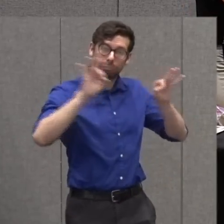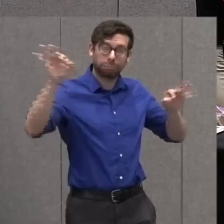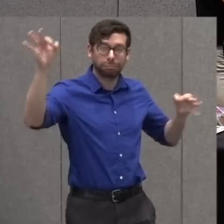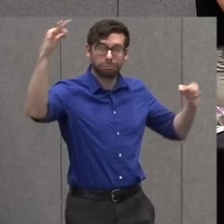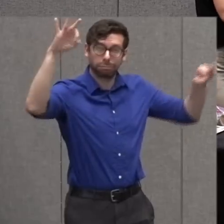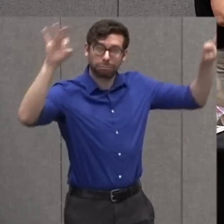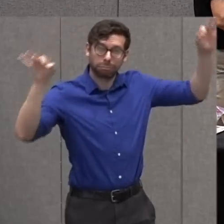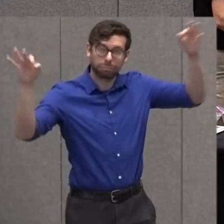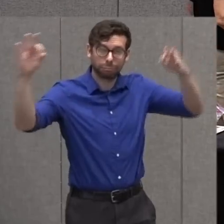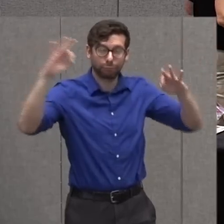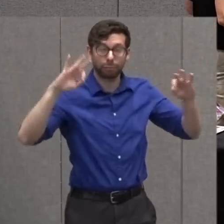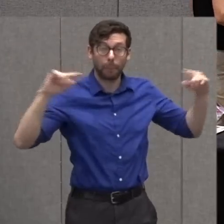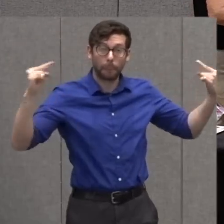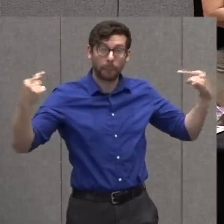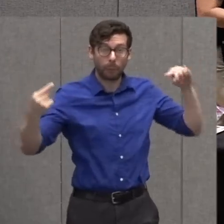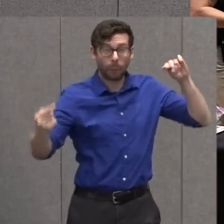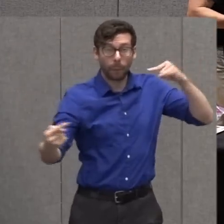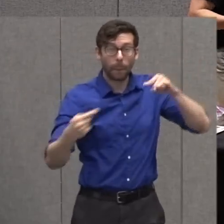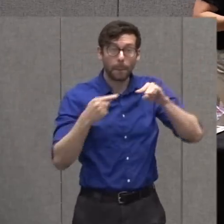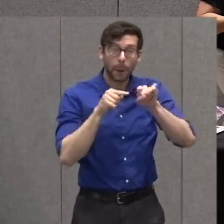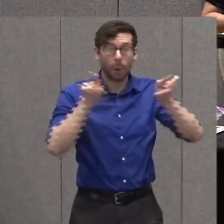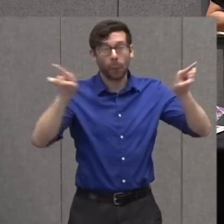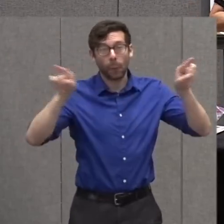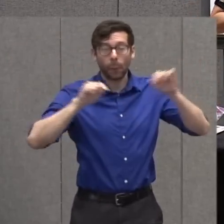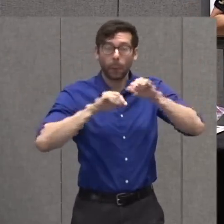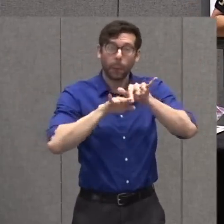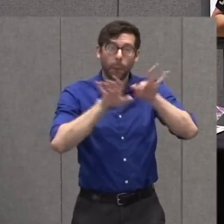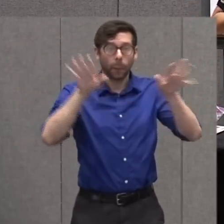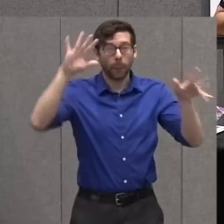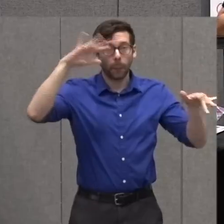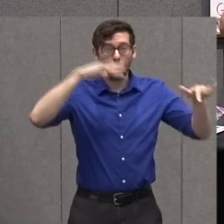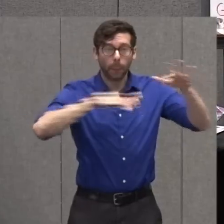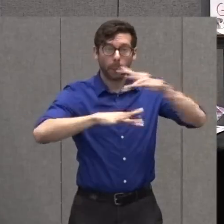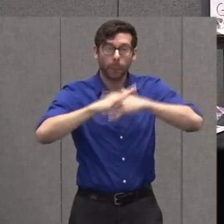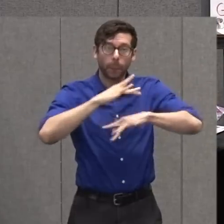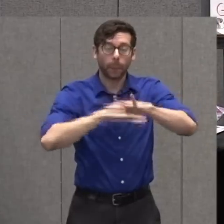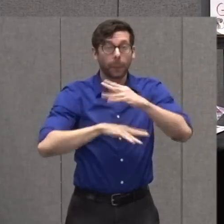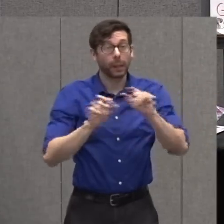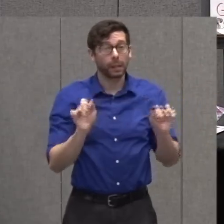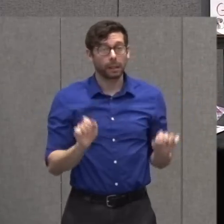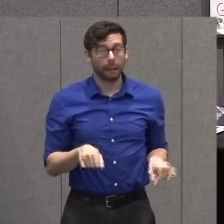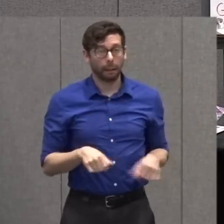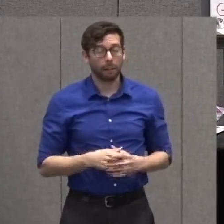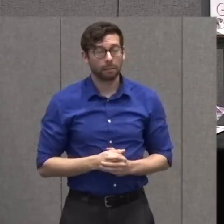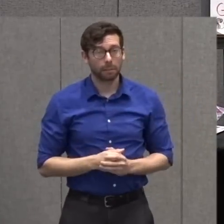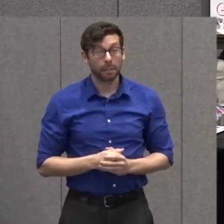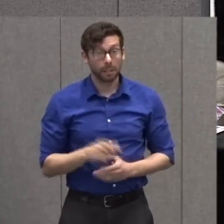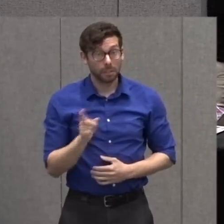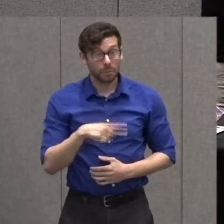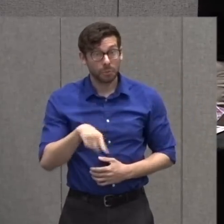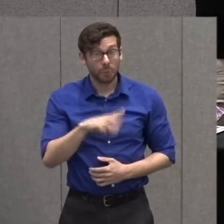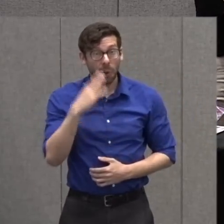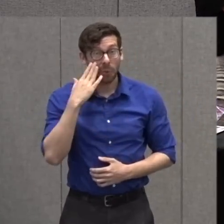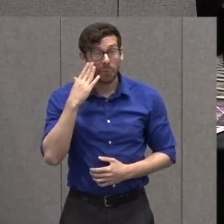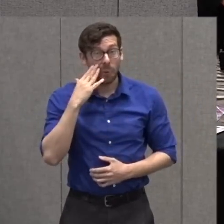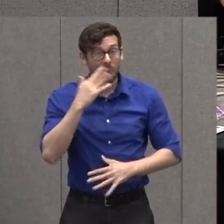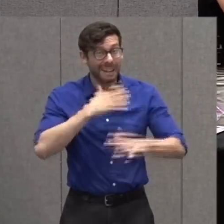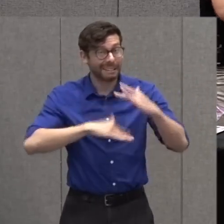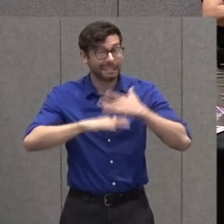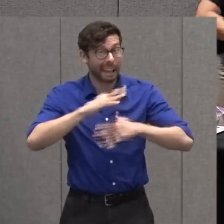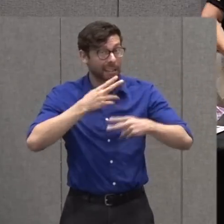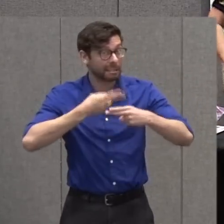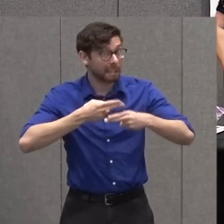other. Can you name a gas that you can think of, Miss Mays?